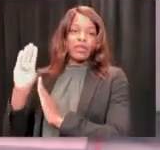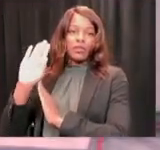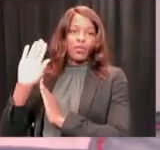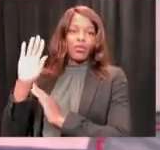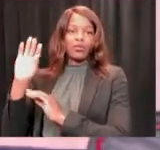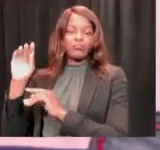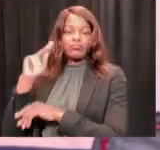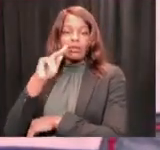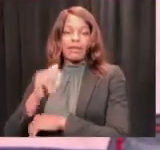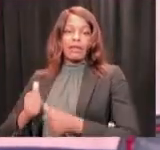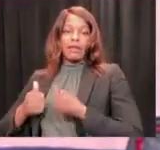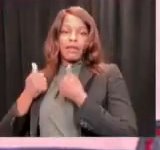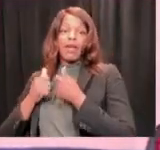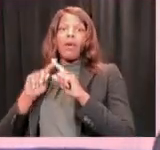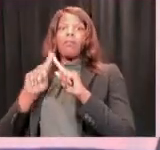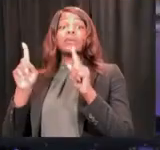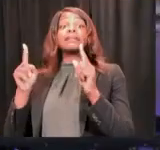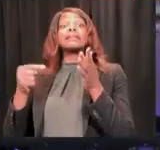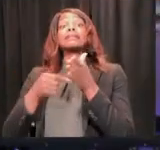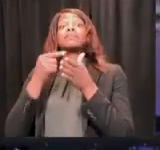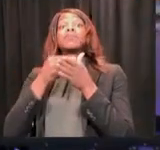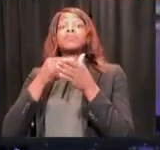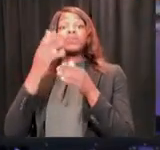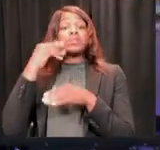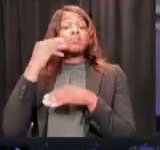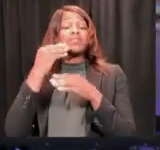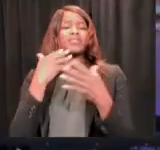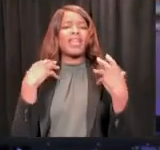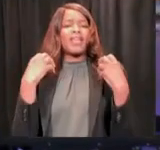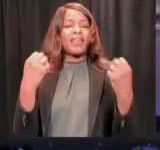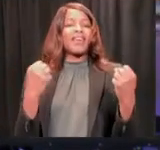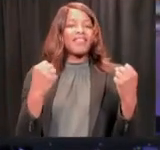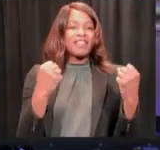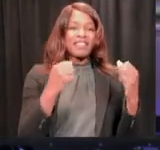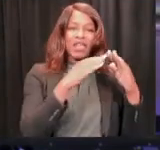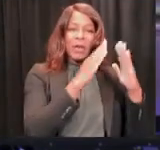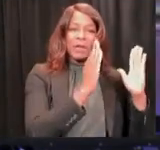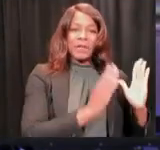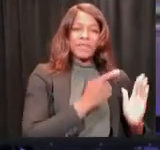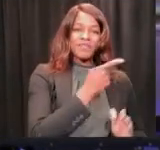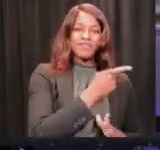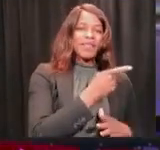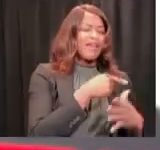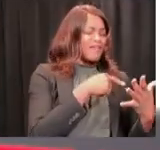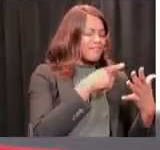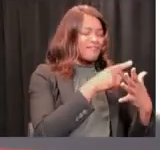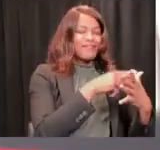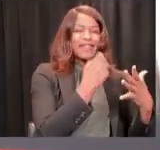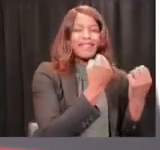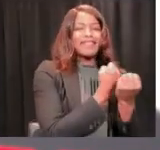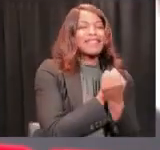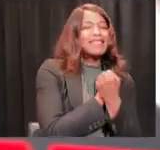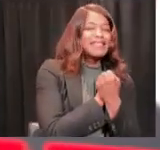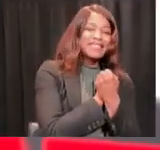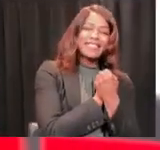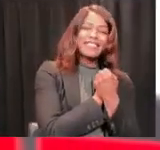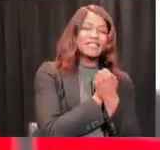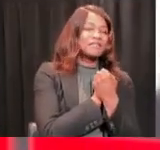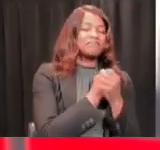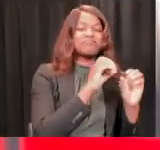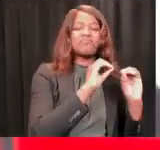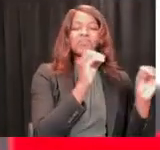you. But then again, sometimes you grow up in a home that may be healthy, right? Where there is love, where there is unconditional